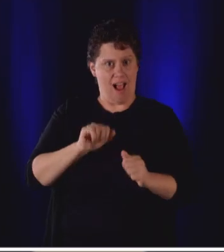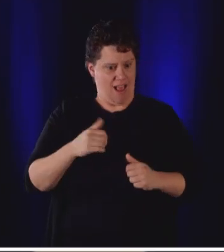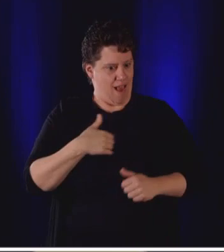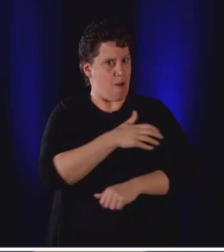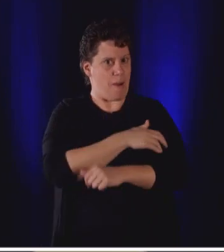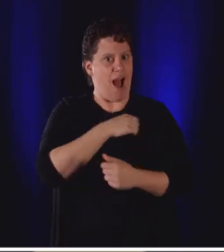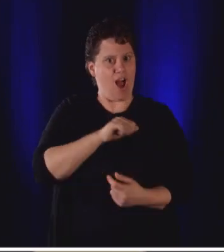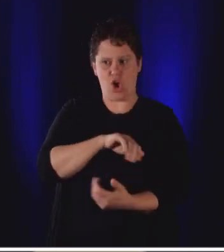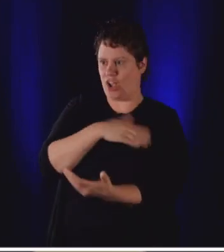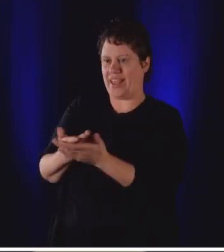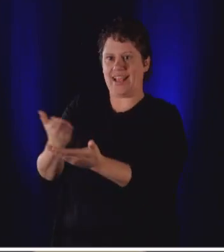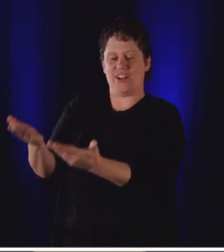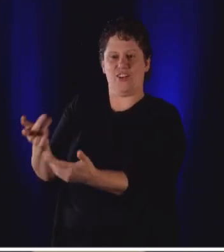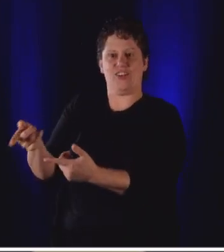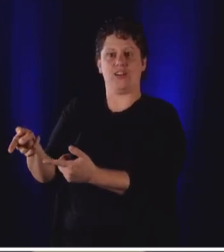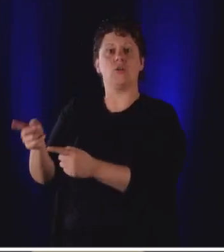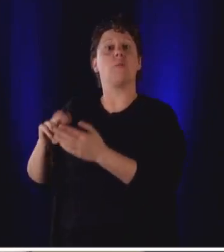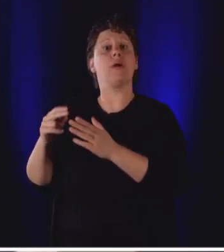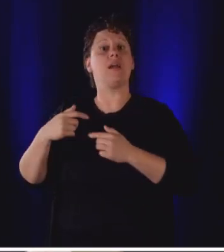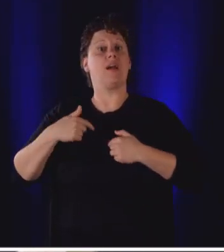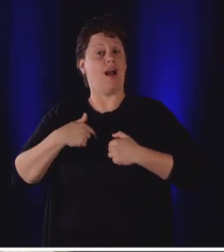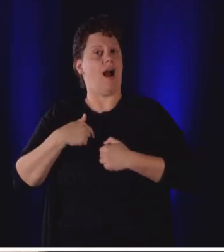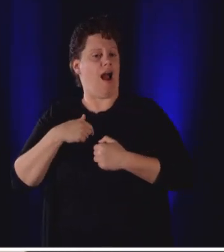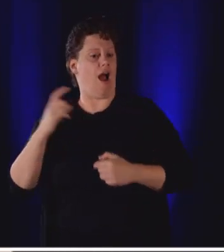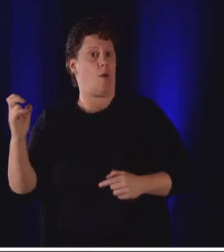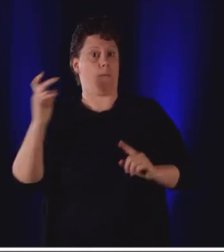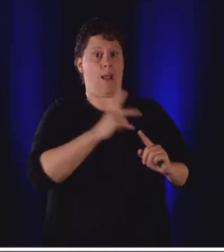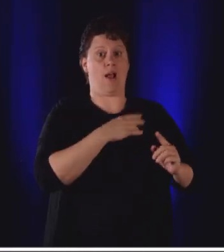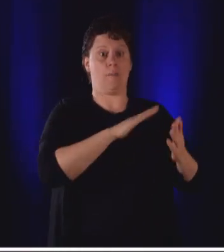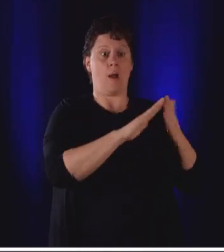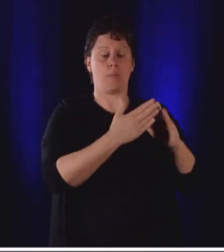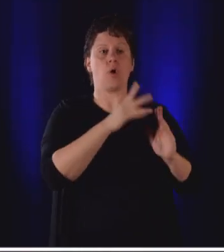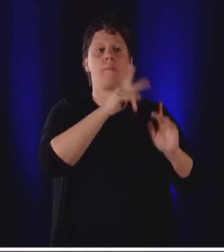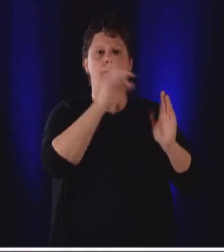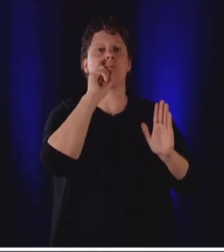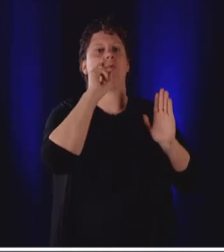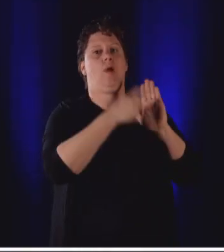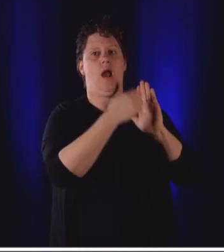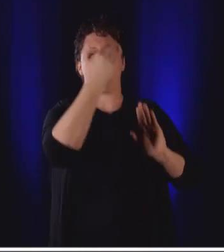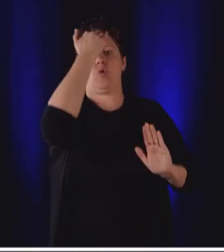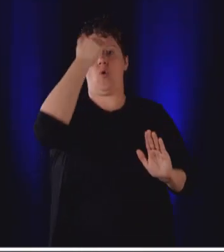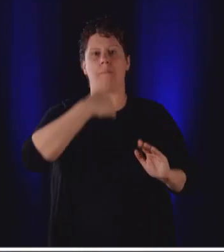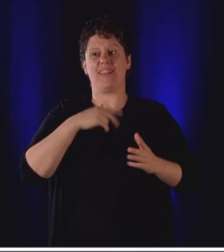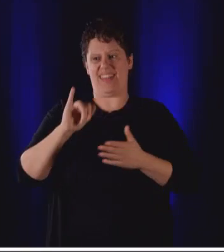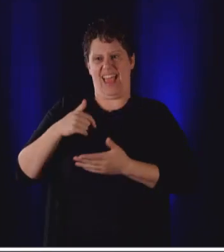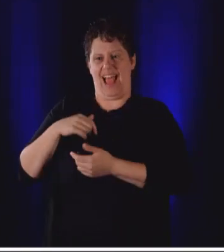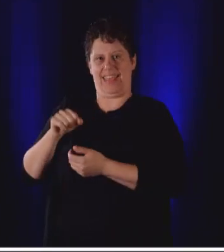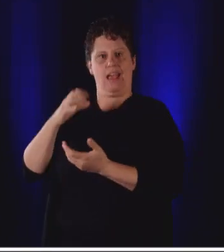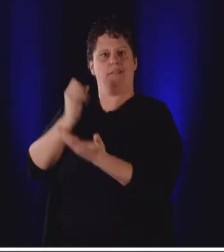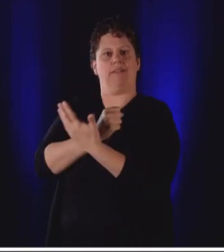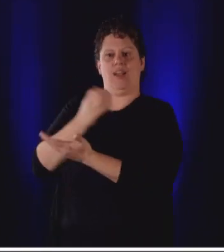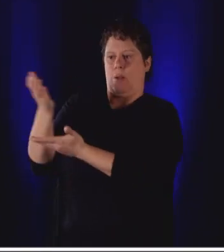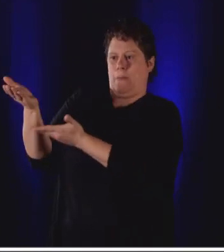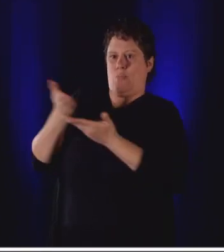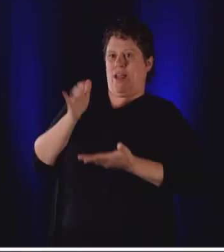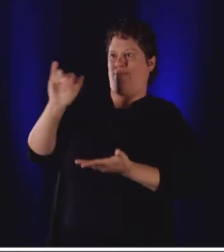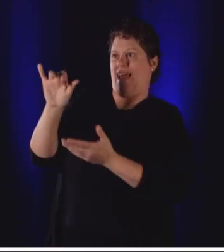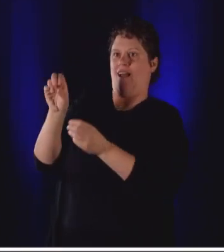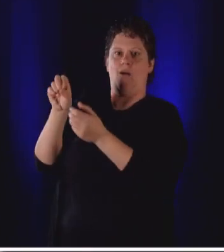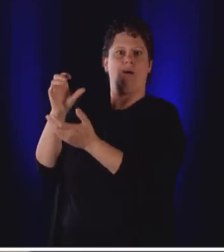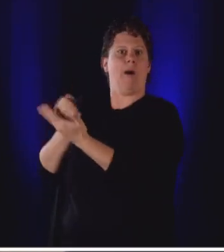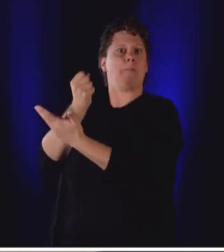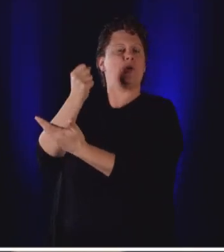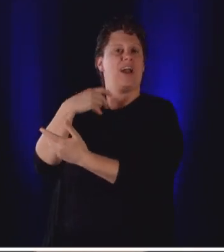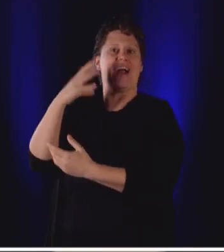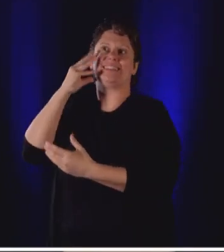in your community that matters. And so that's what you take back to your community. You use this opportunity as an opportunity